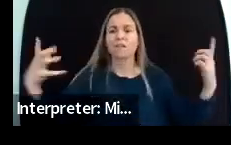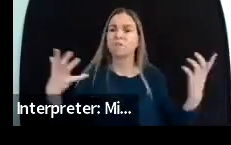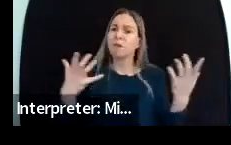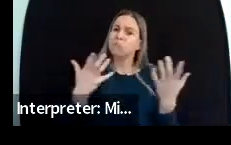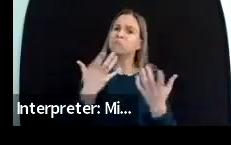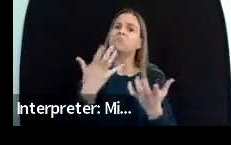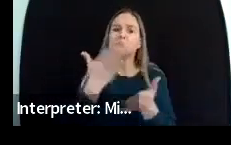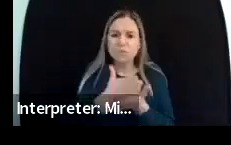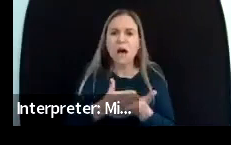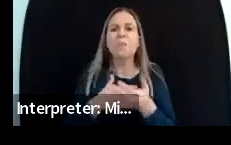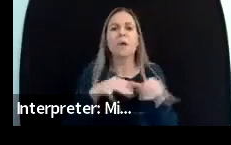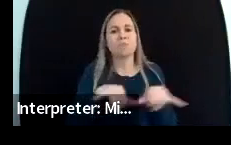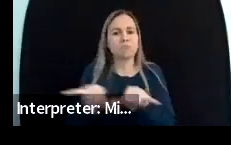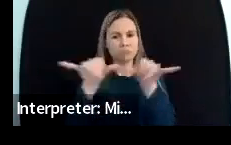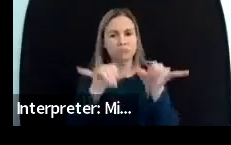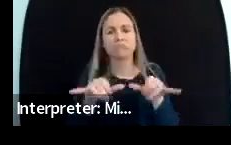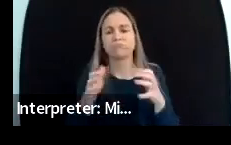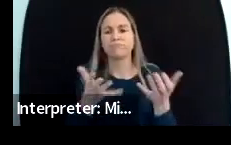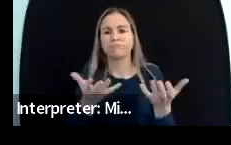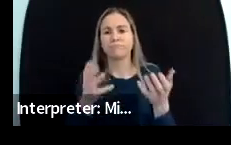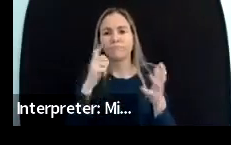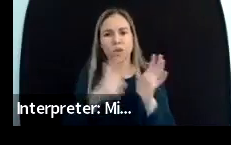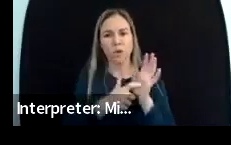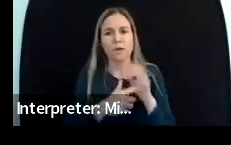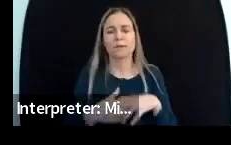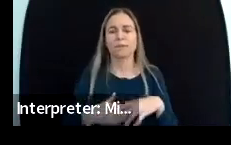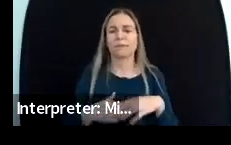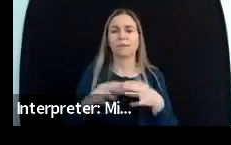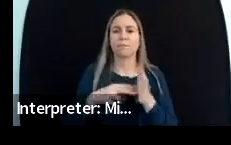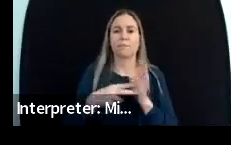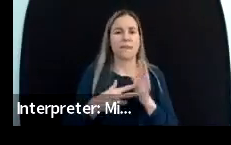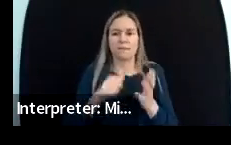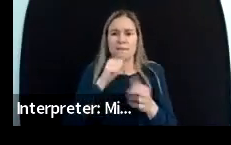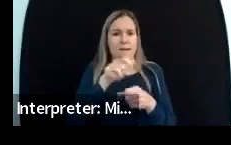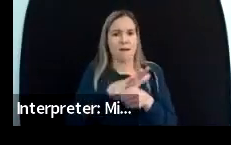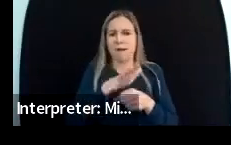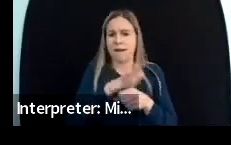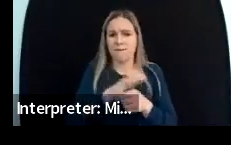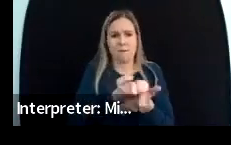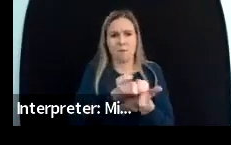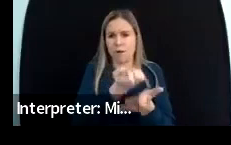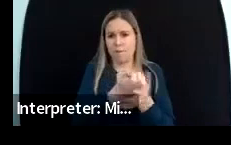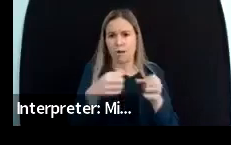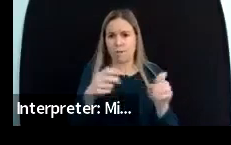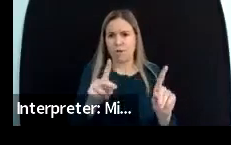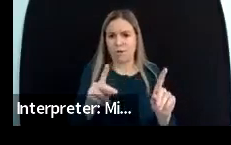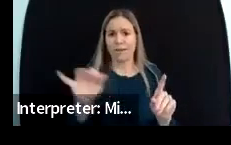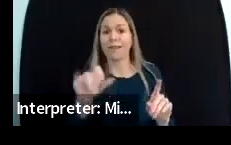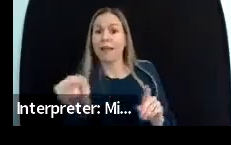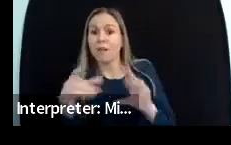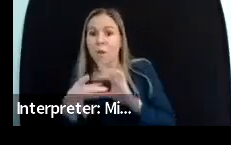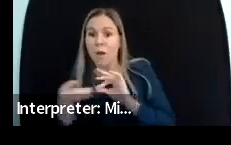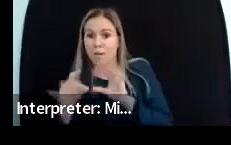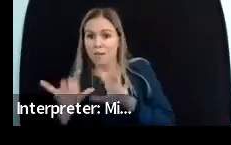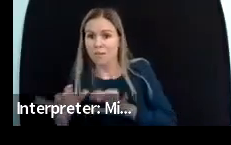socioeconomic and public health themes. For example, lack of economic opportunity, which many of you mentioned just now and also